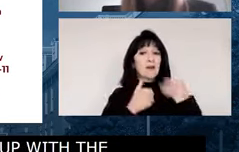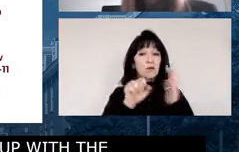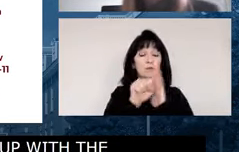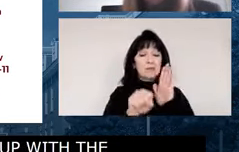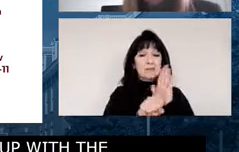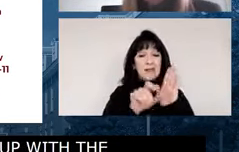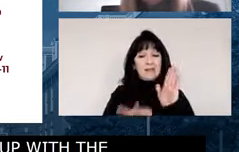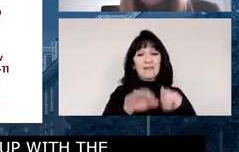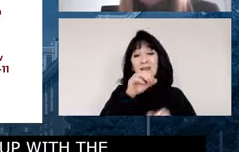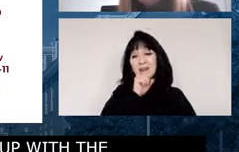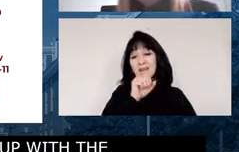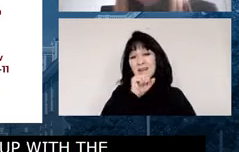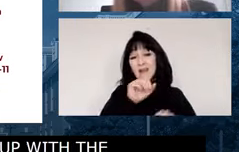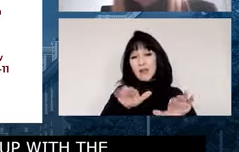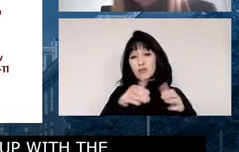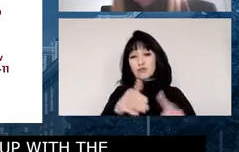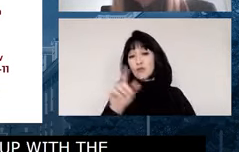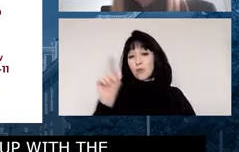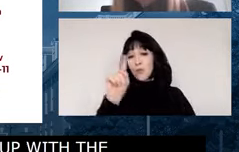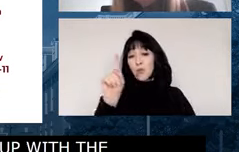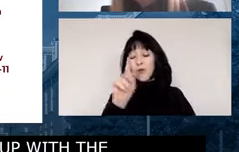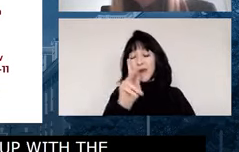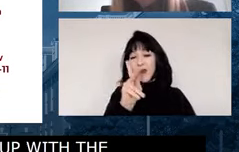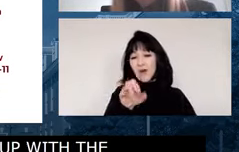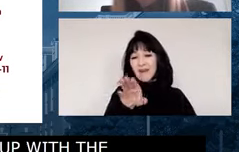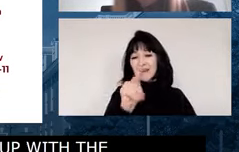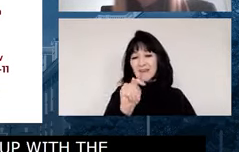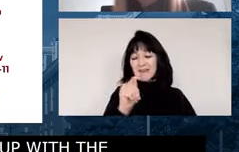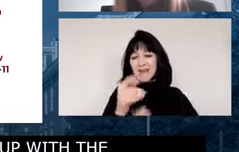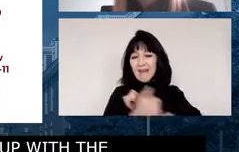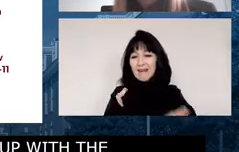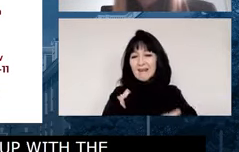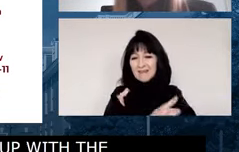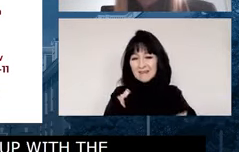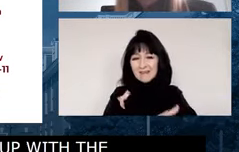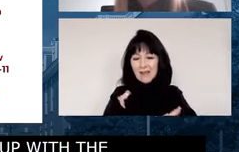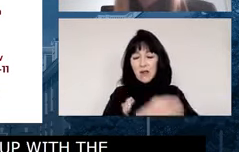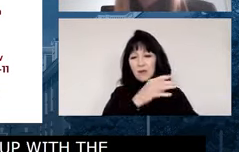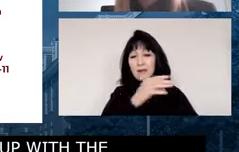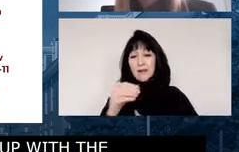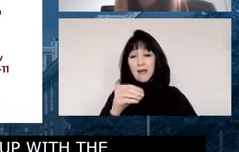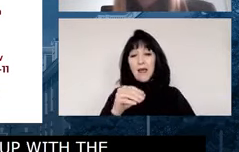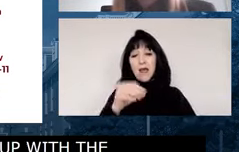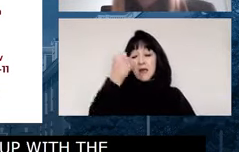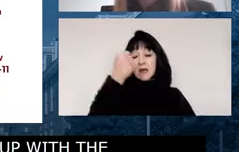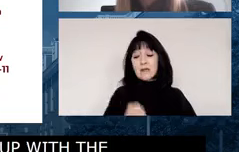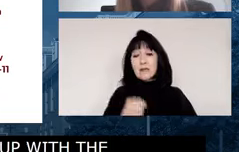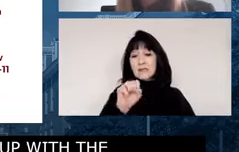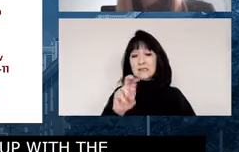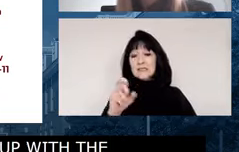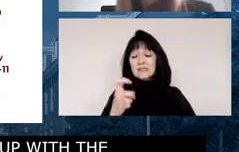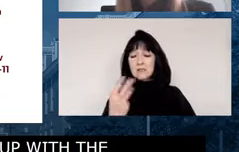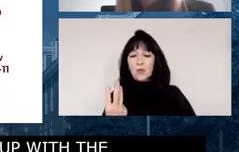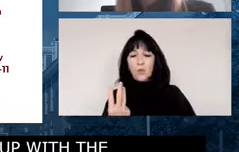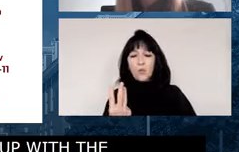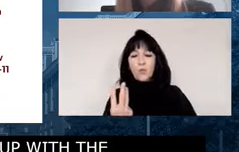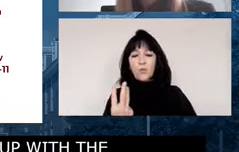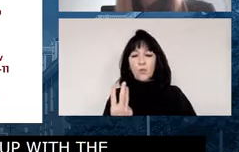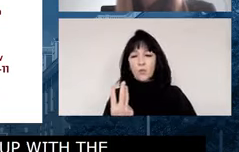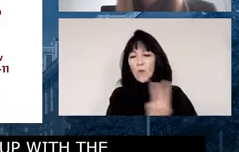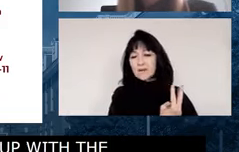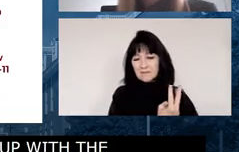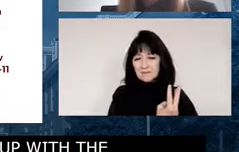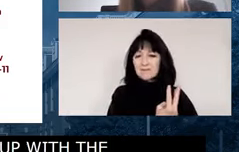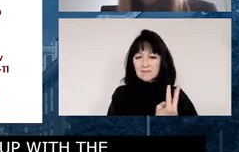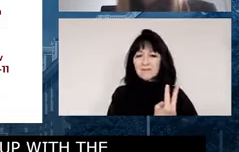age group is in Kent County and Western Sussex, as is reflected by the shaded blue zip